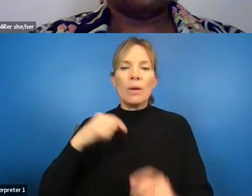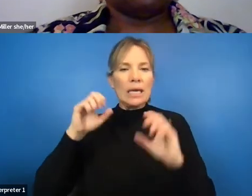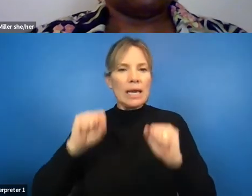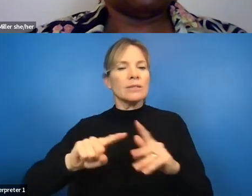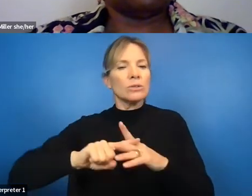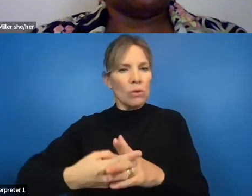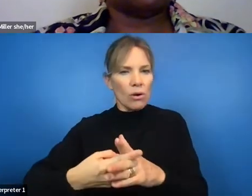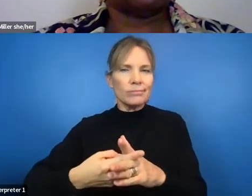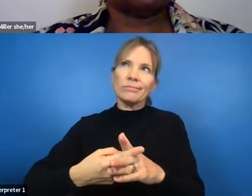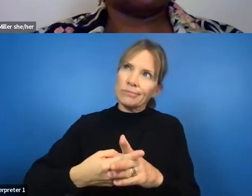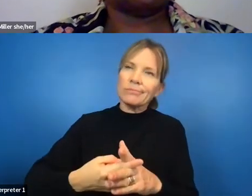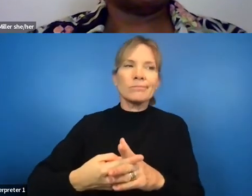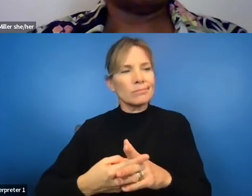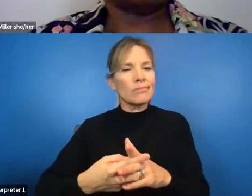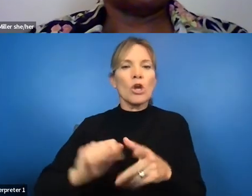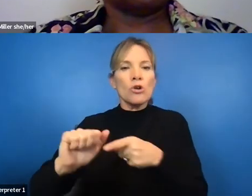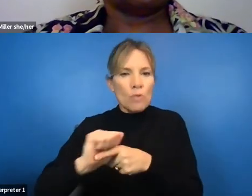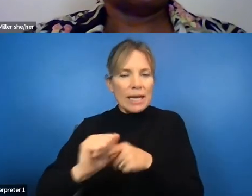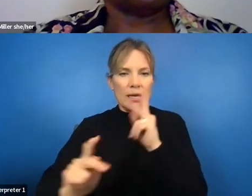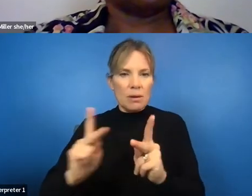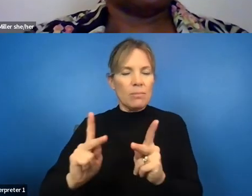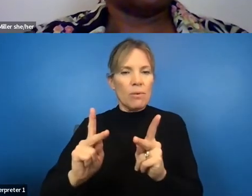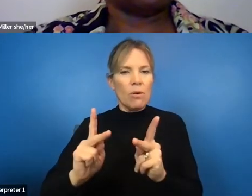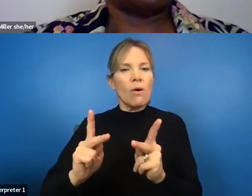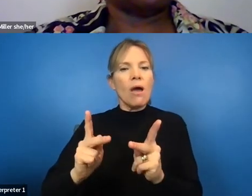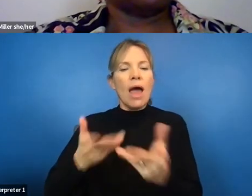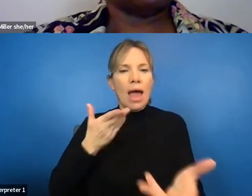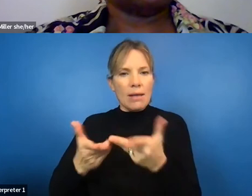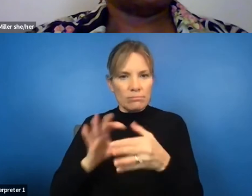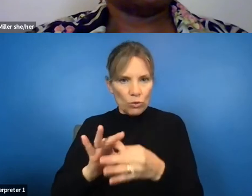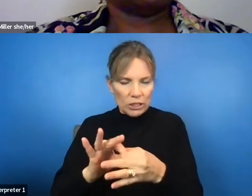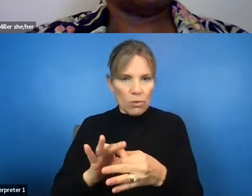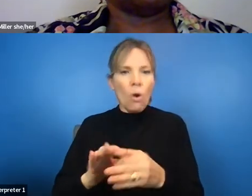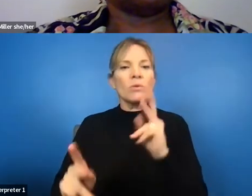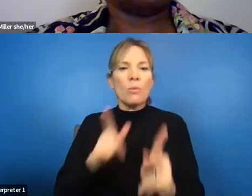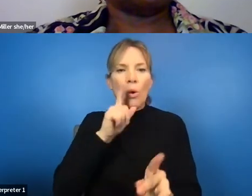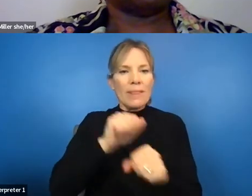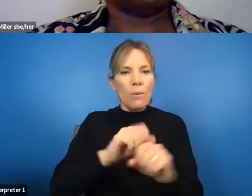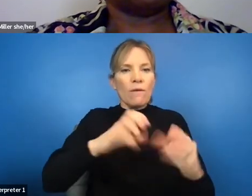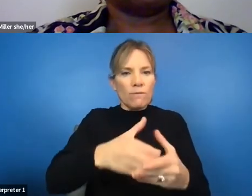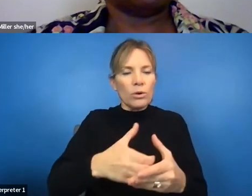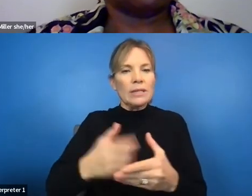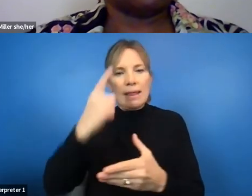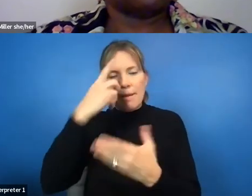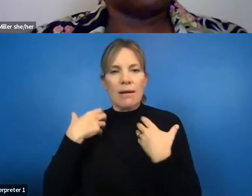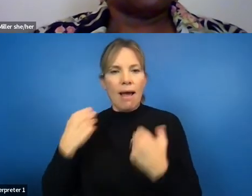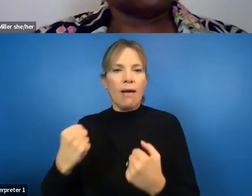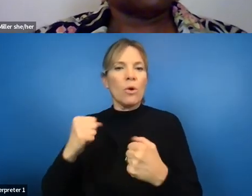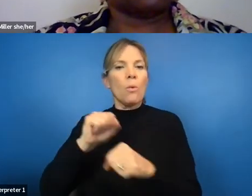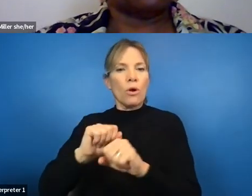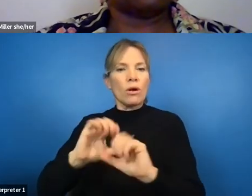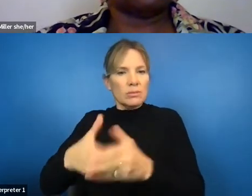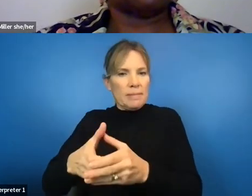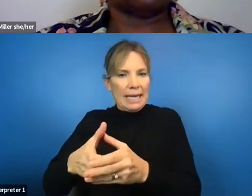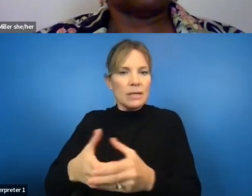start training folks and building relationships with folks in the workforce, in the mental health workforce space,